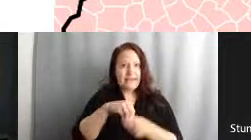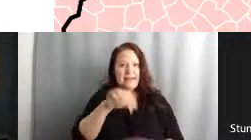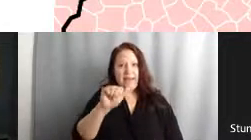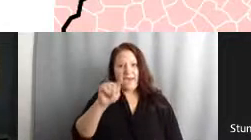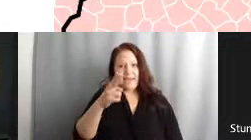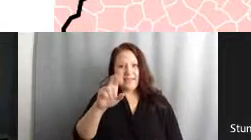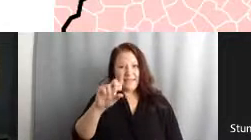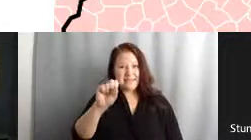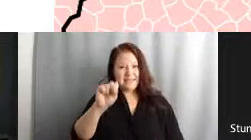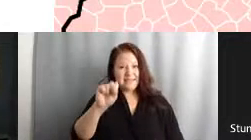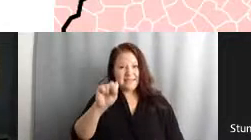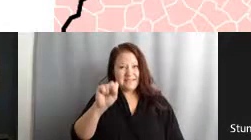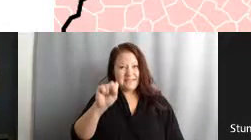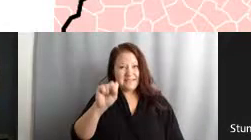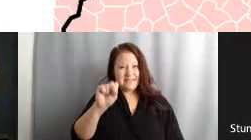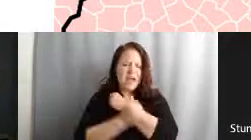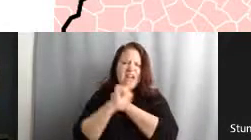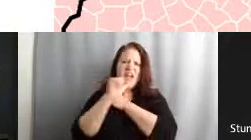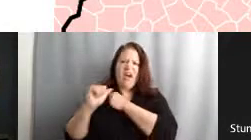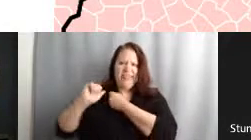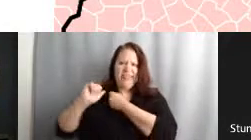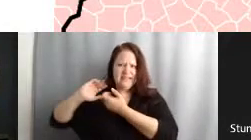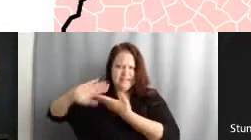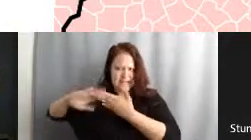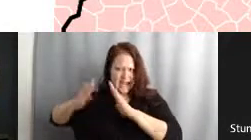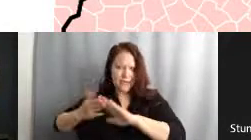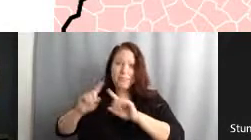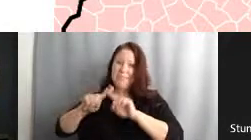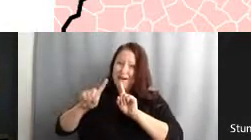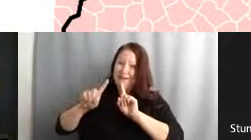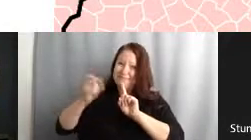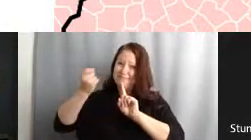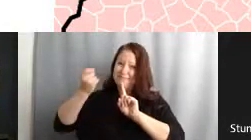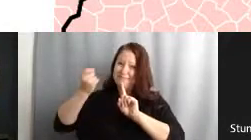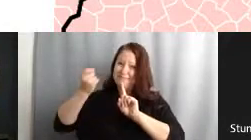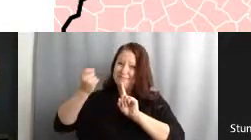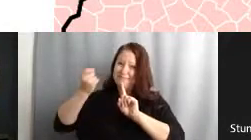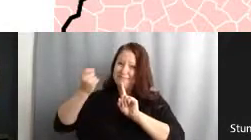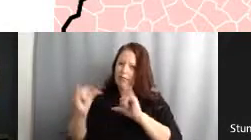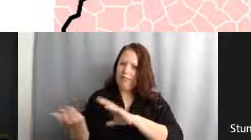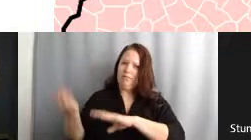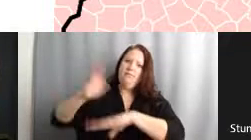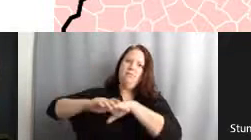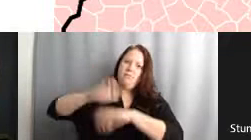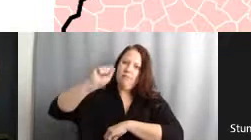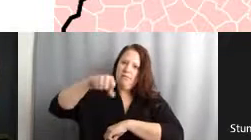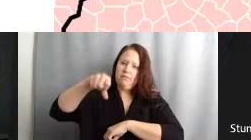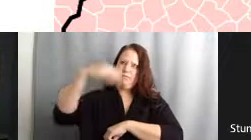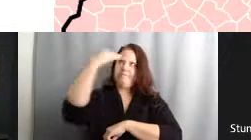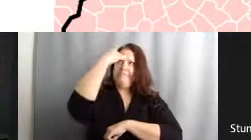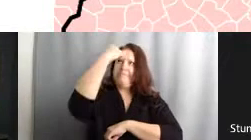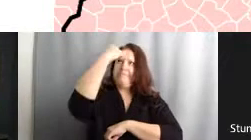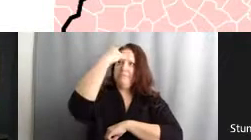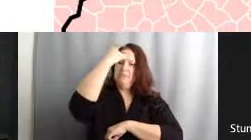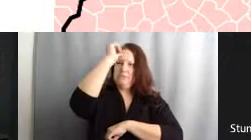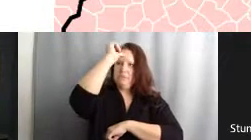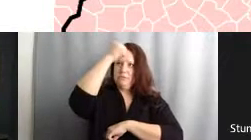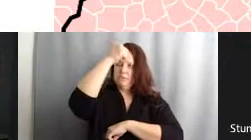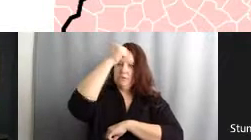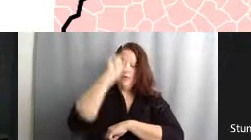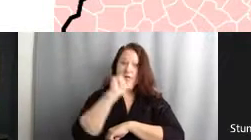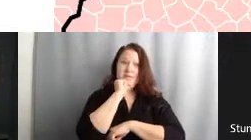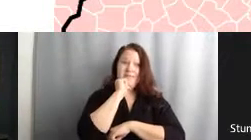a ton in Athens City proper, but that's increasing. So just to be aware of that, and all of the